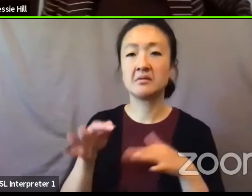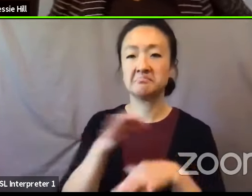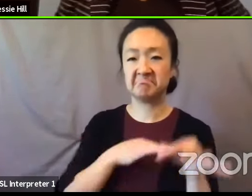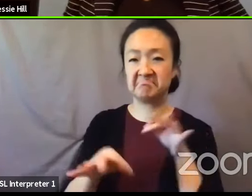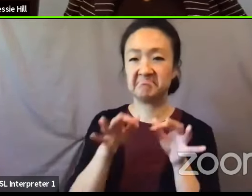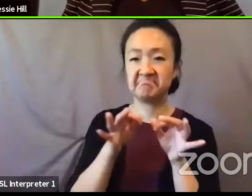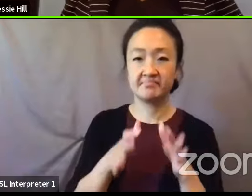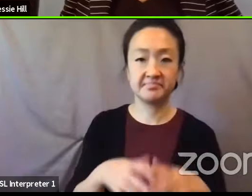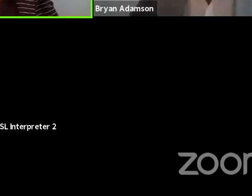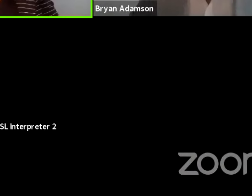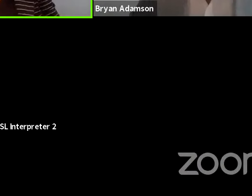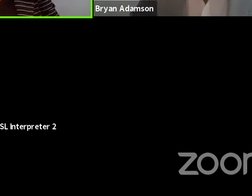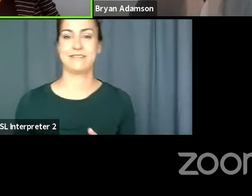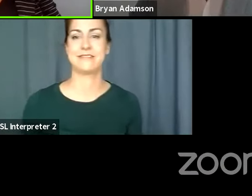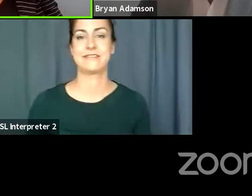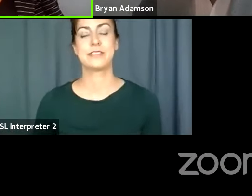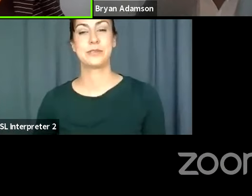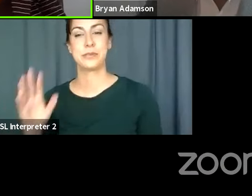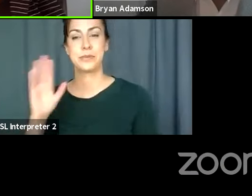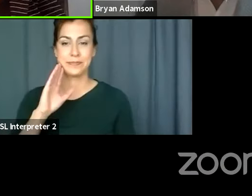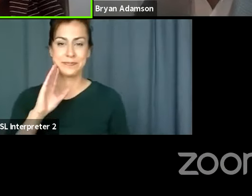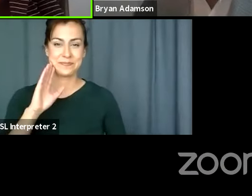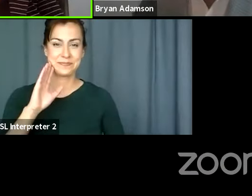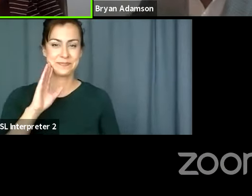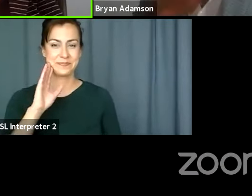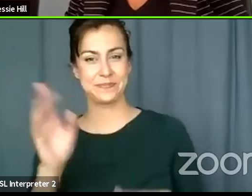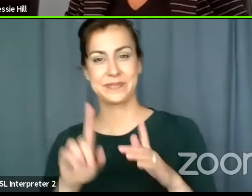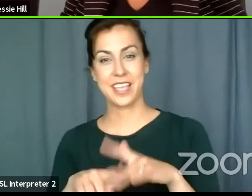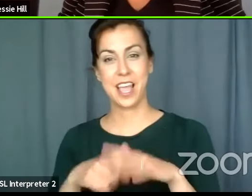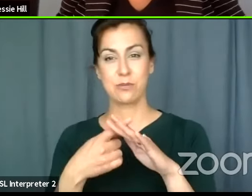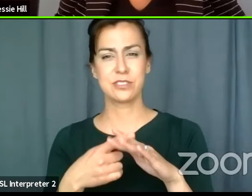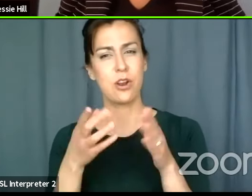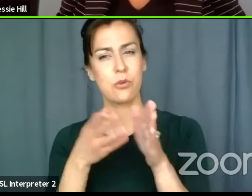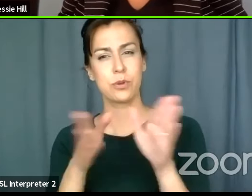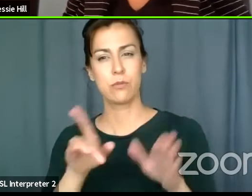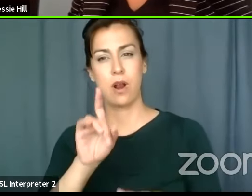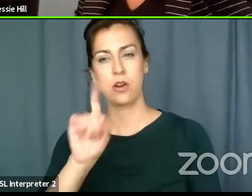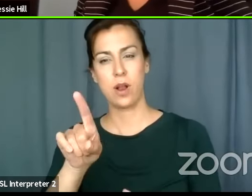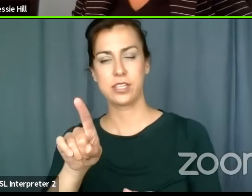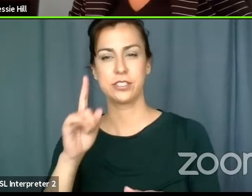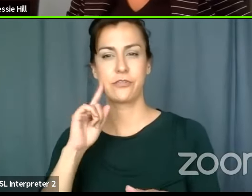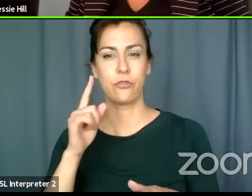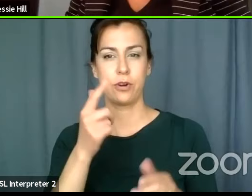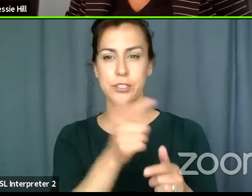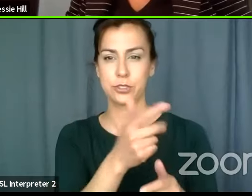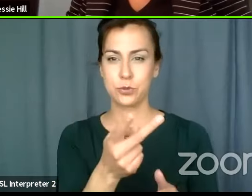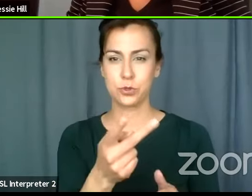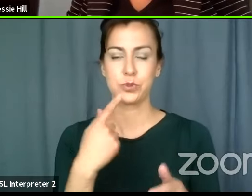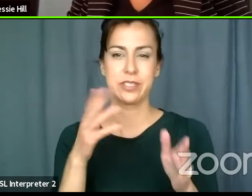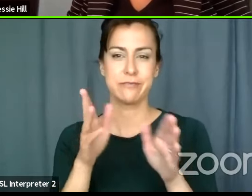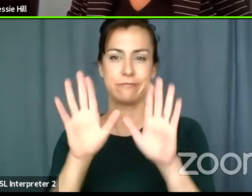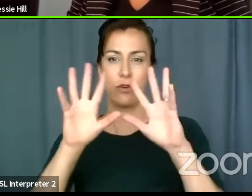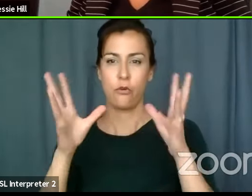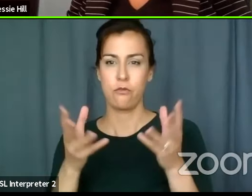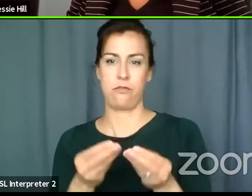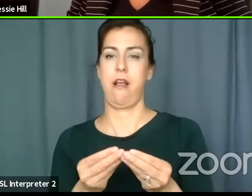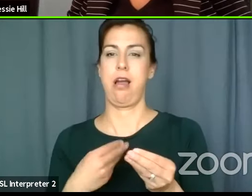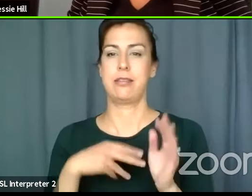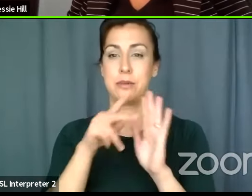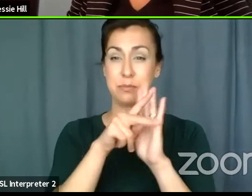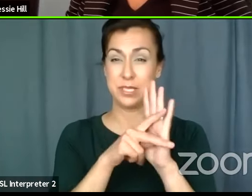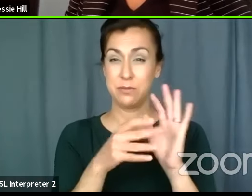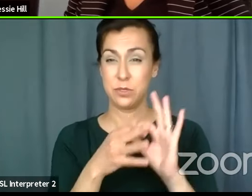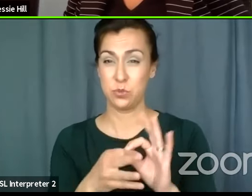broad question, asking you both to give an overview of the relevant First and Second Amendment principles